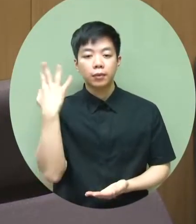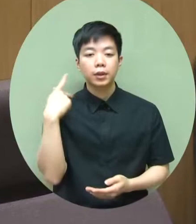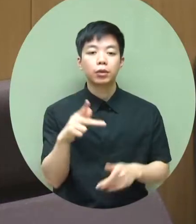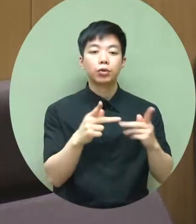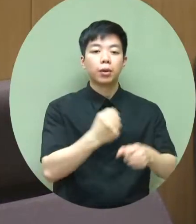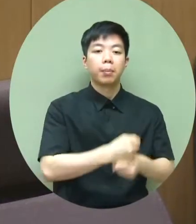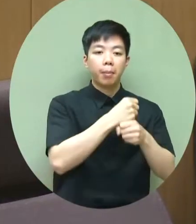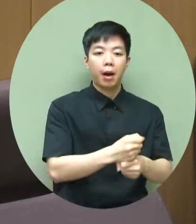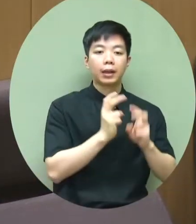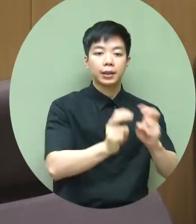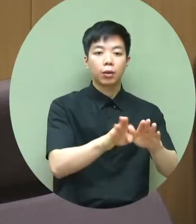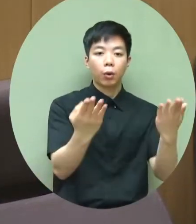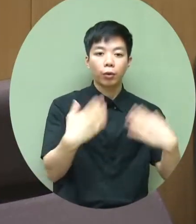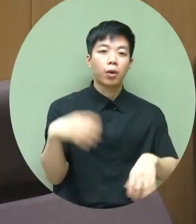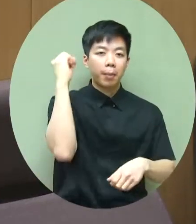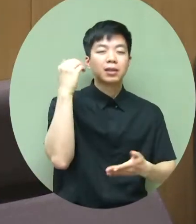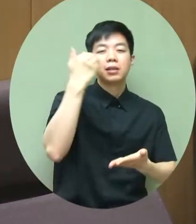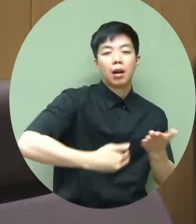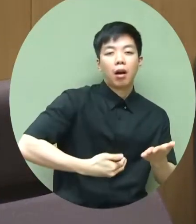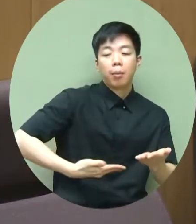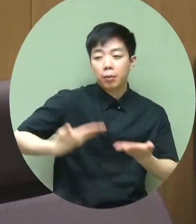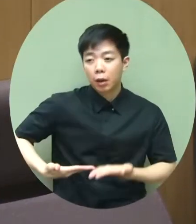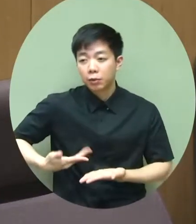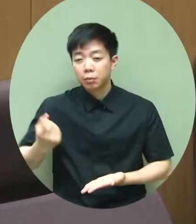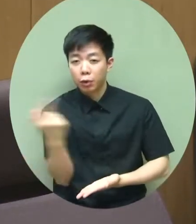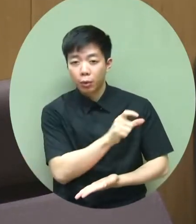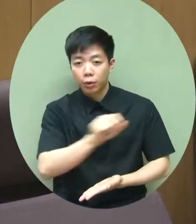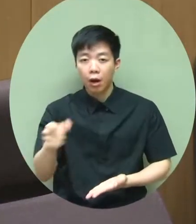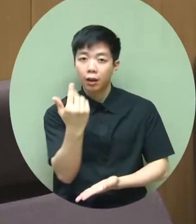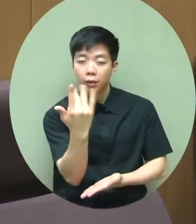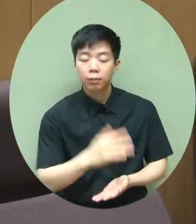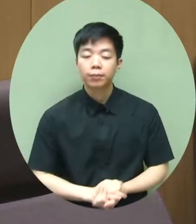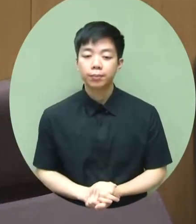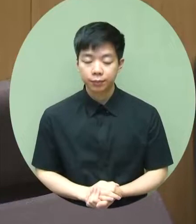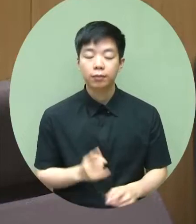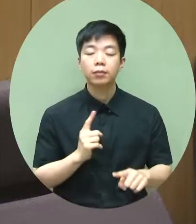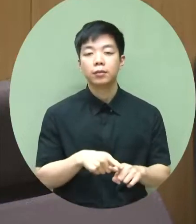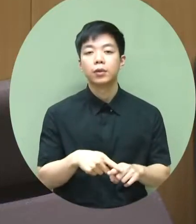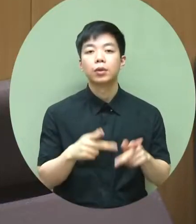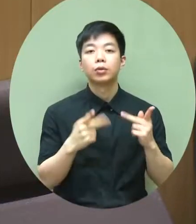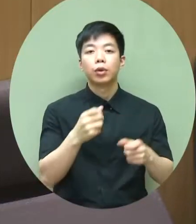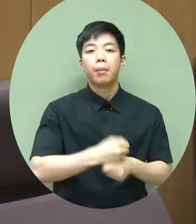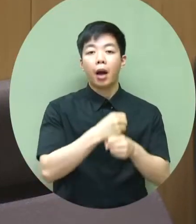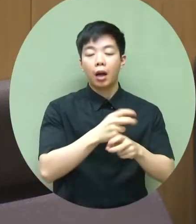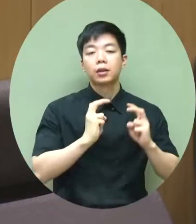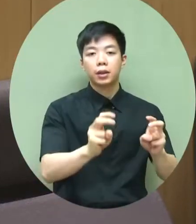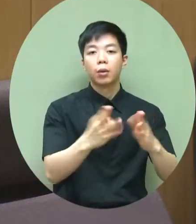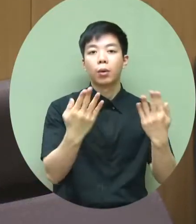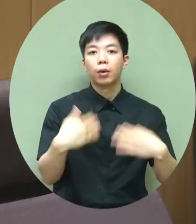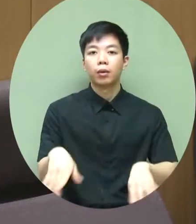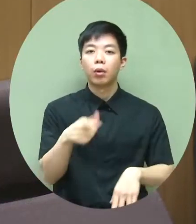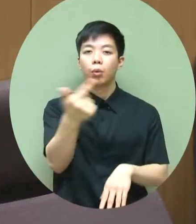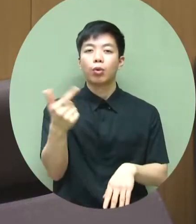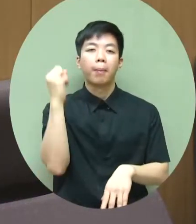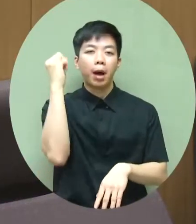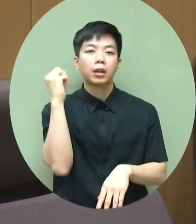reducing service frequency? Well, will the situation be worse than when Tsuen Ma Line was commissioned? When Tsuen Ma Line was commissioned, many